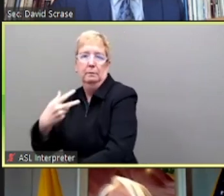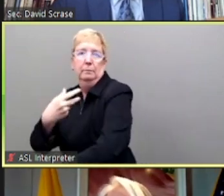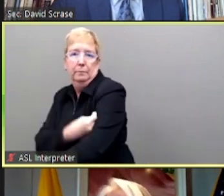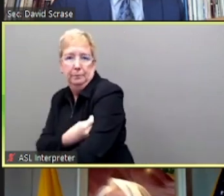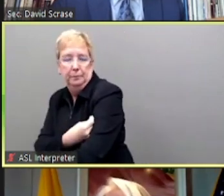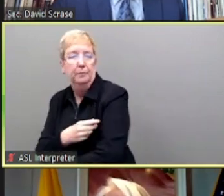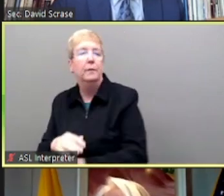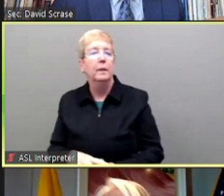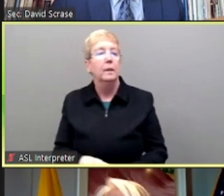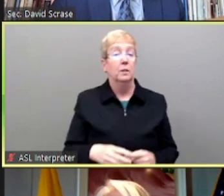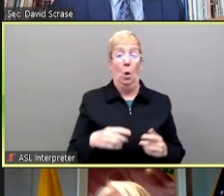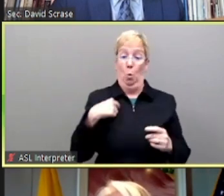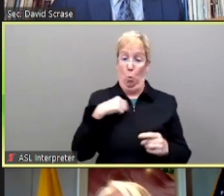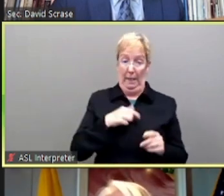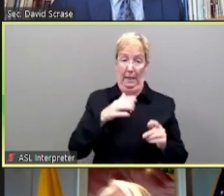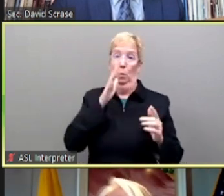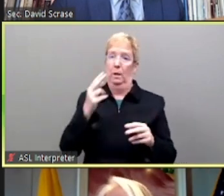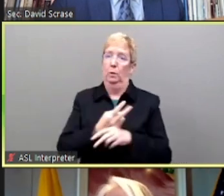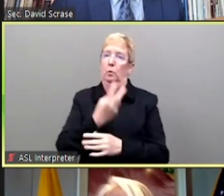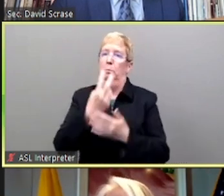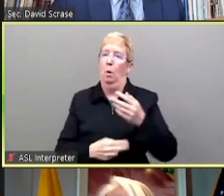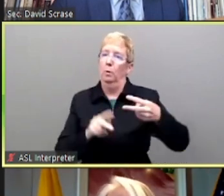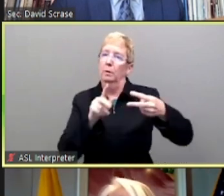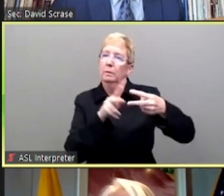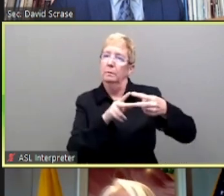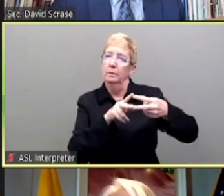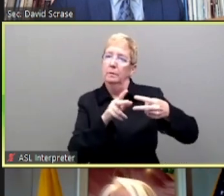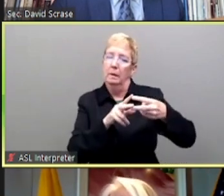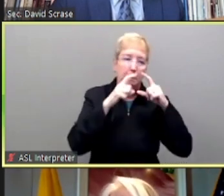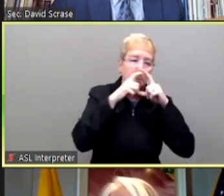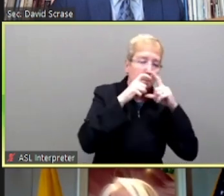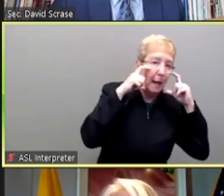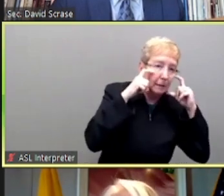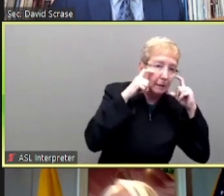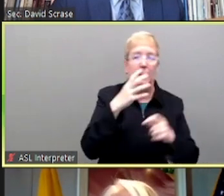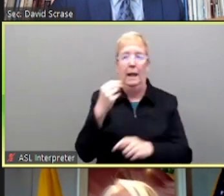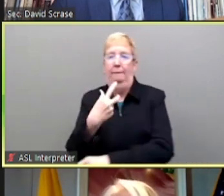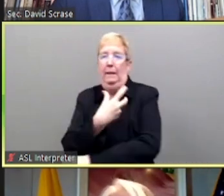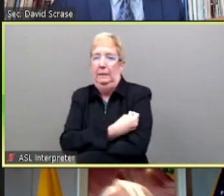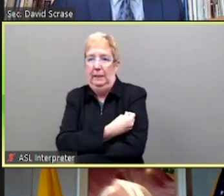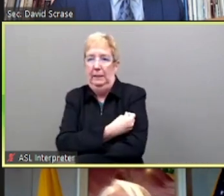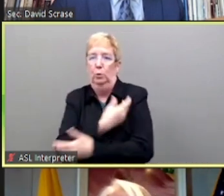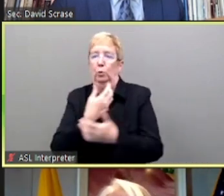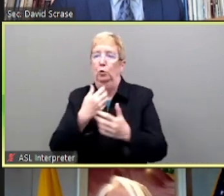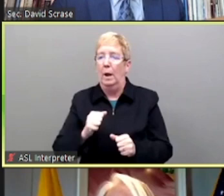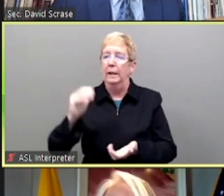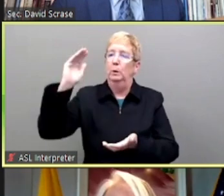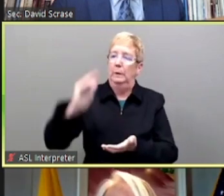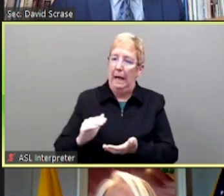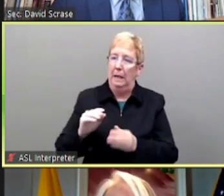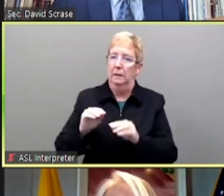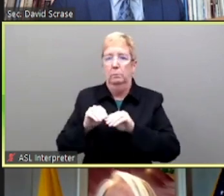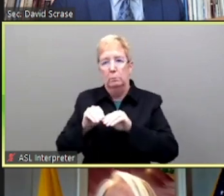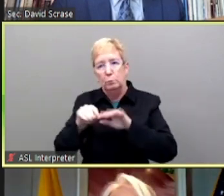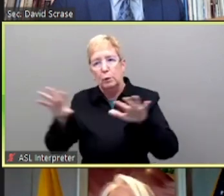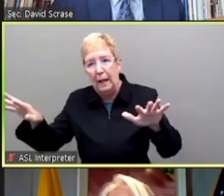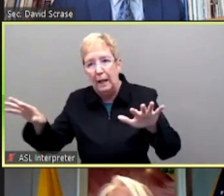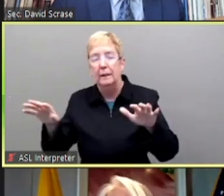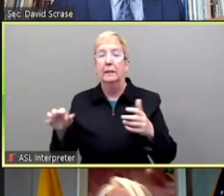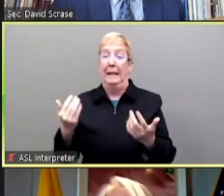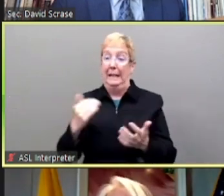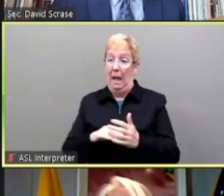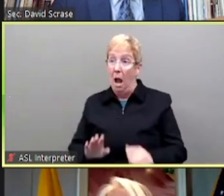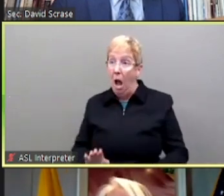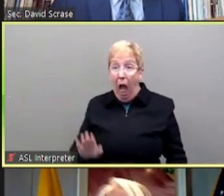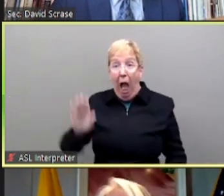masks and vaccines to blunt the spread of COVID and see if we can't rebalance where we